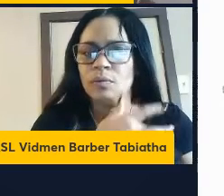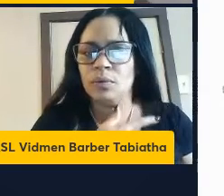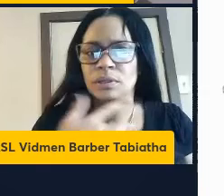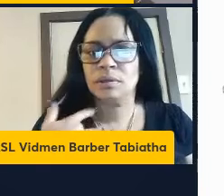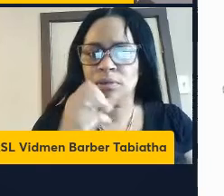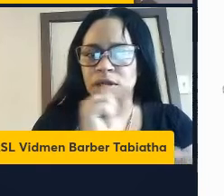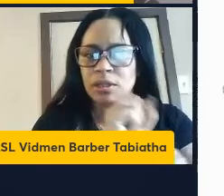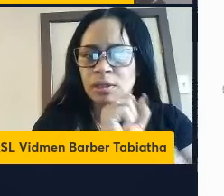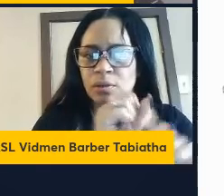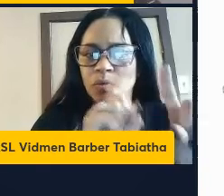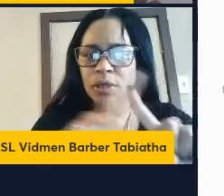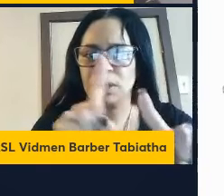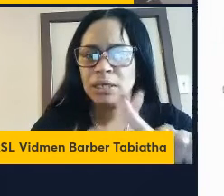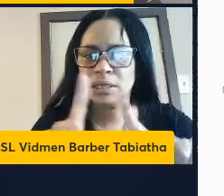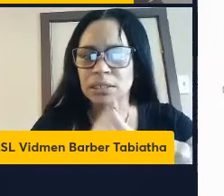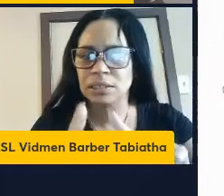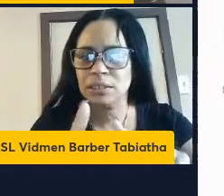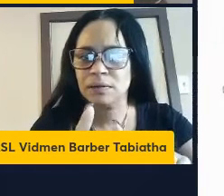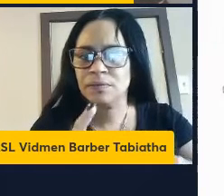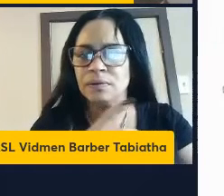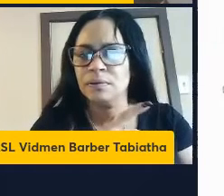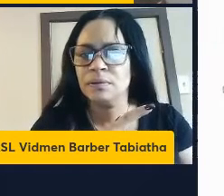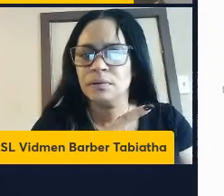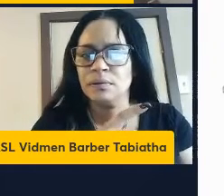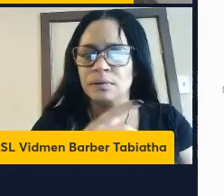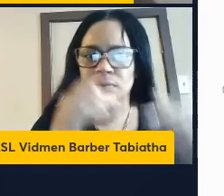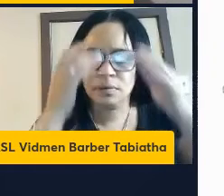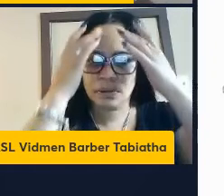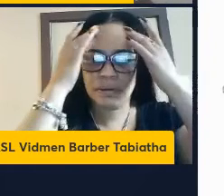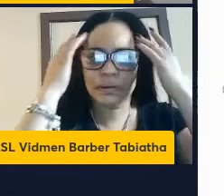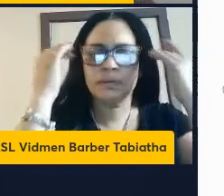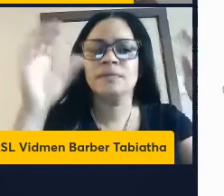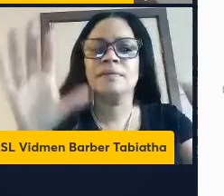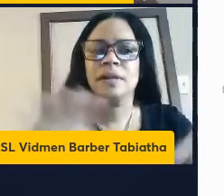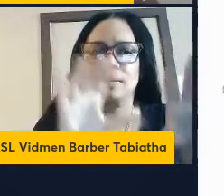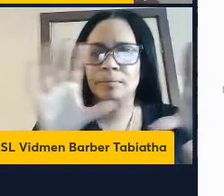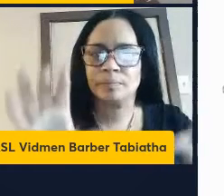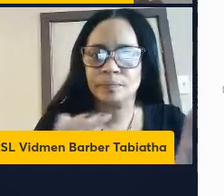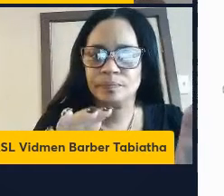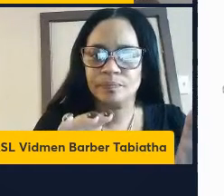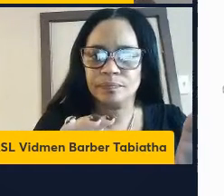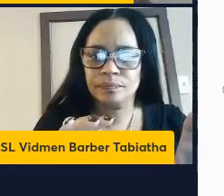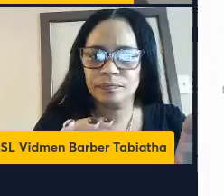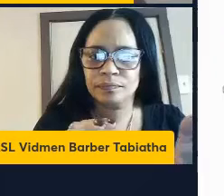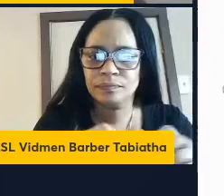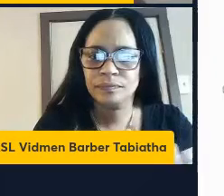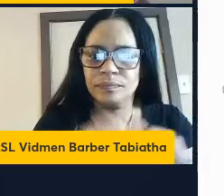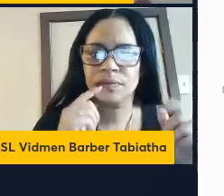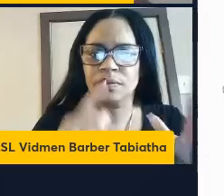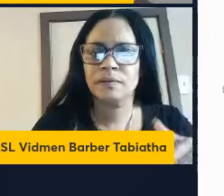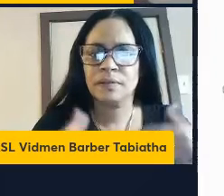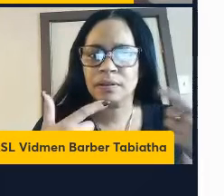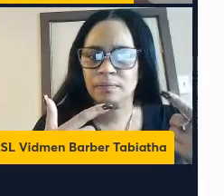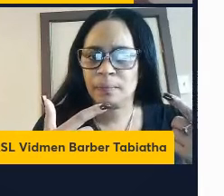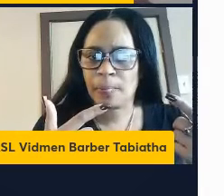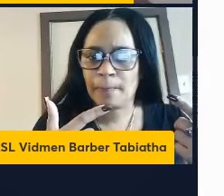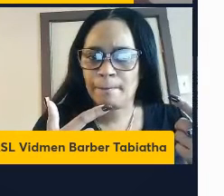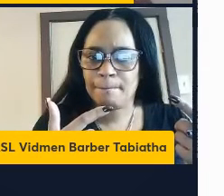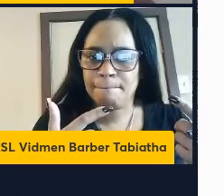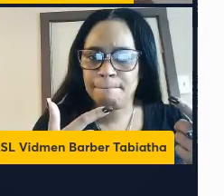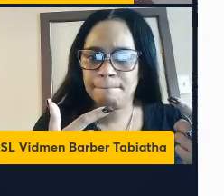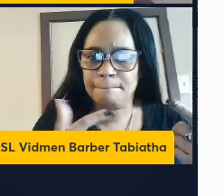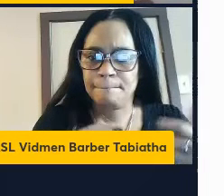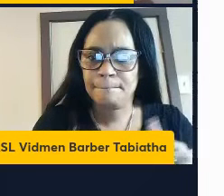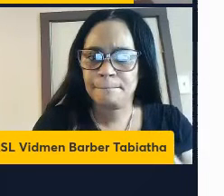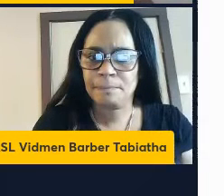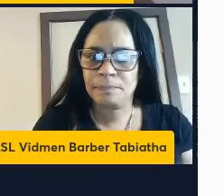in different construct action to be able to elucidate the molecular effectors, as well as mechanism